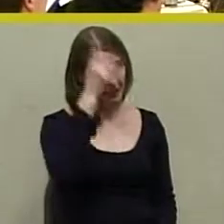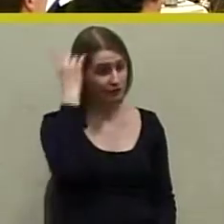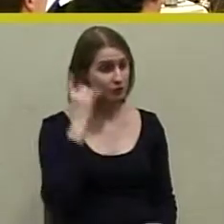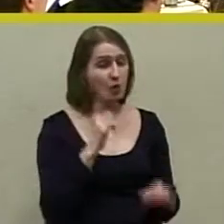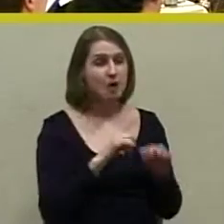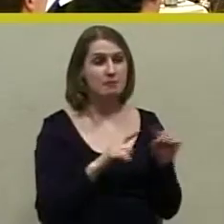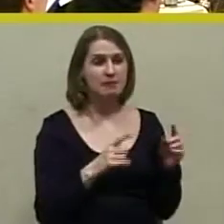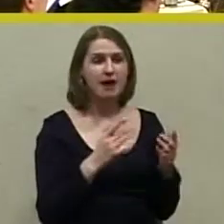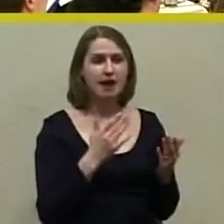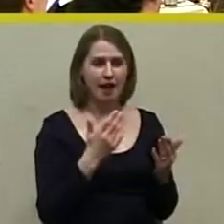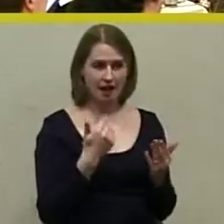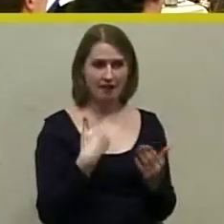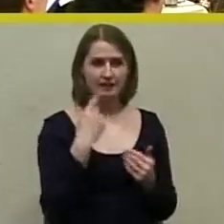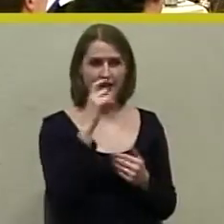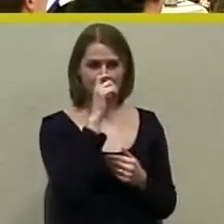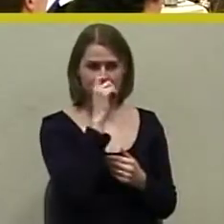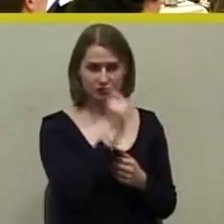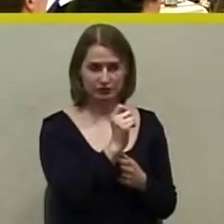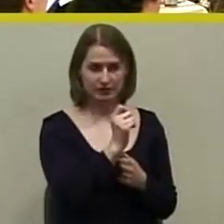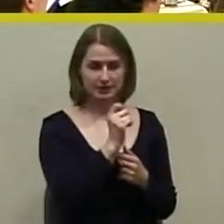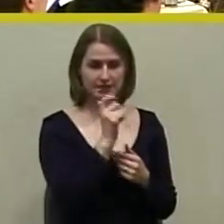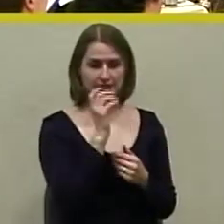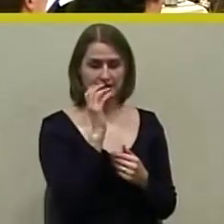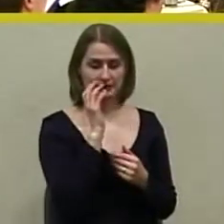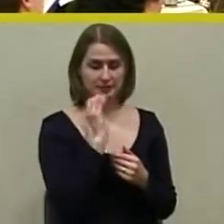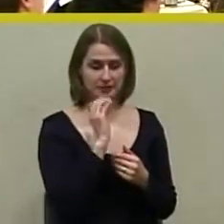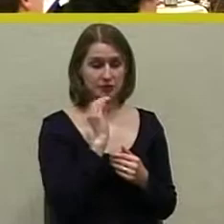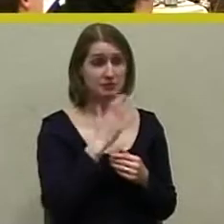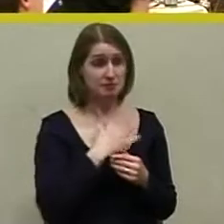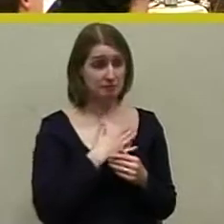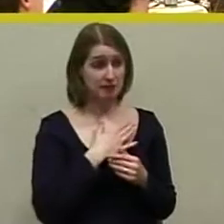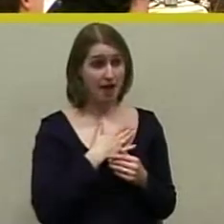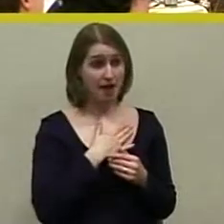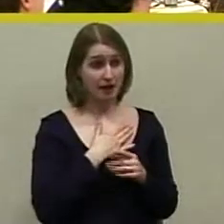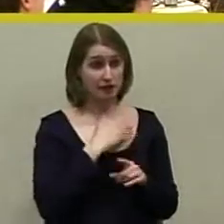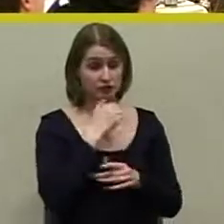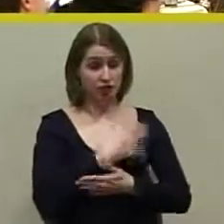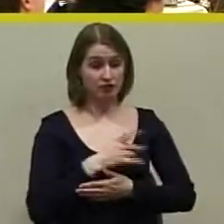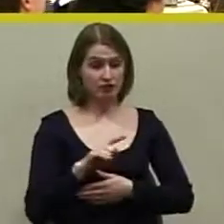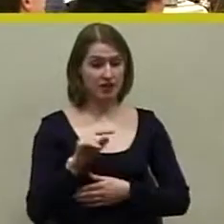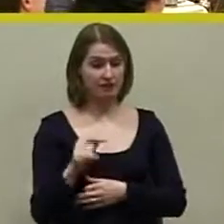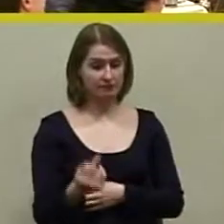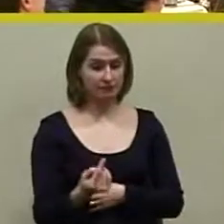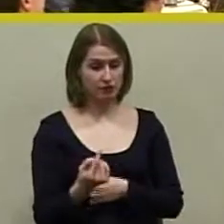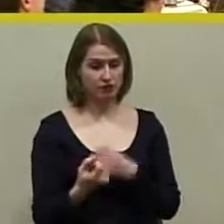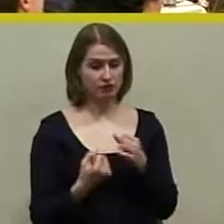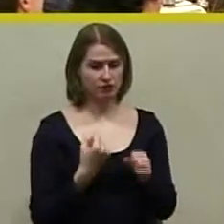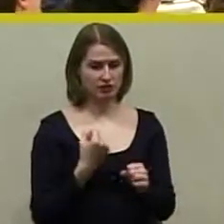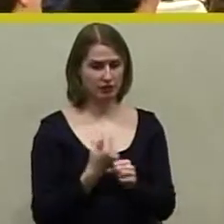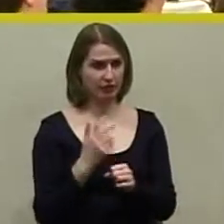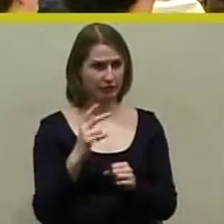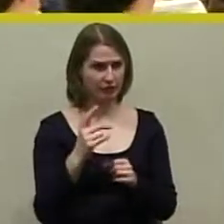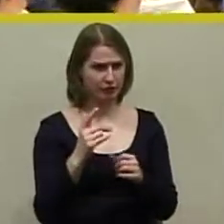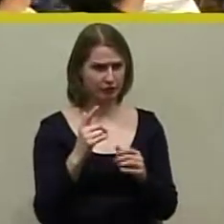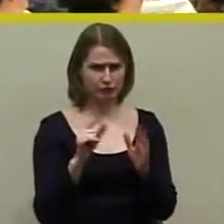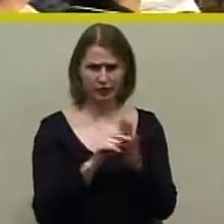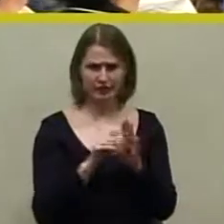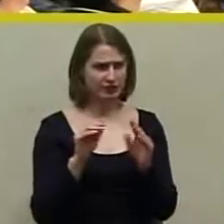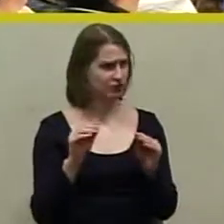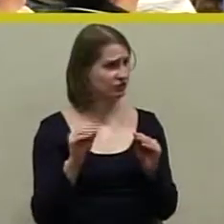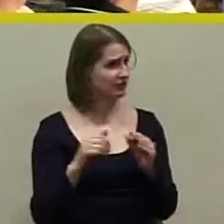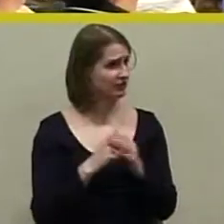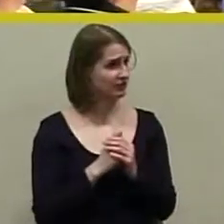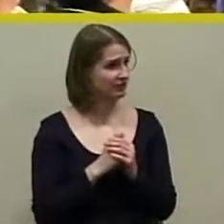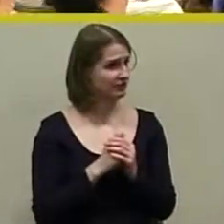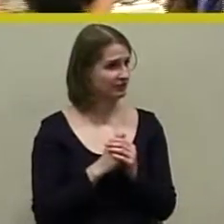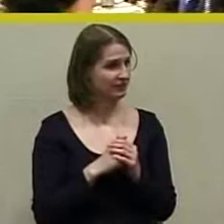the interesting experience that my daughter is a first-year, third-grade teacher this year. And she's done it. She went to school in North Carolina, so she's